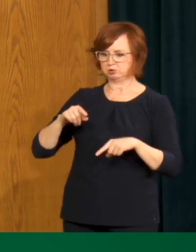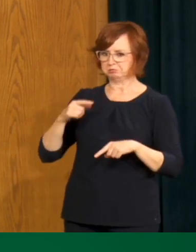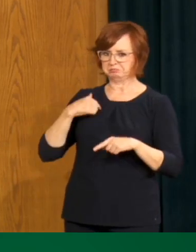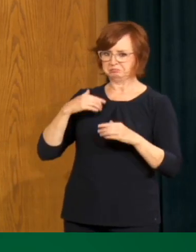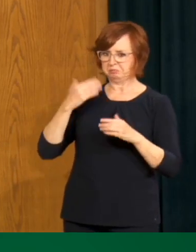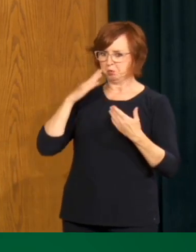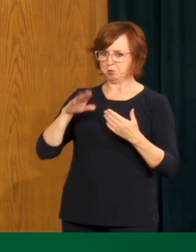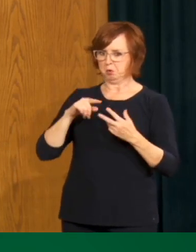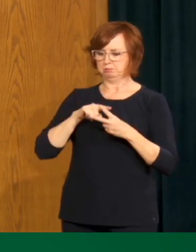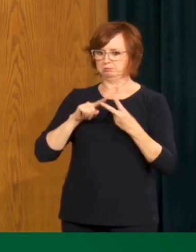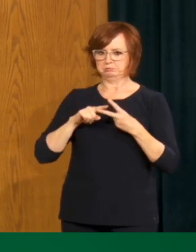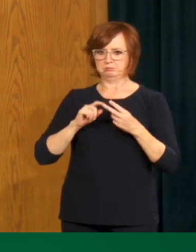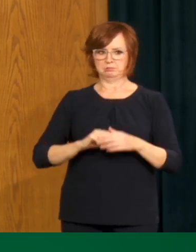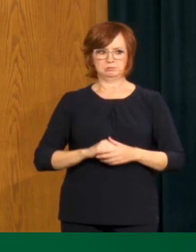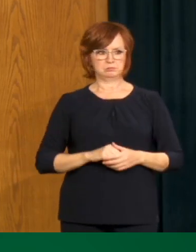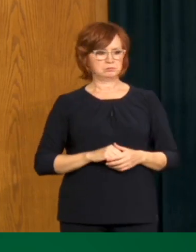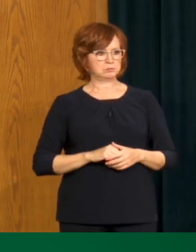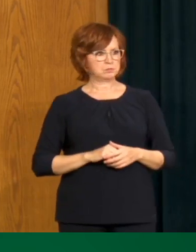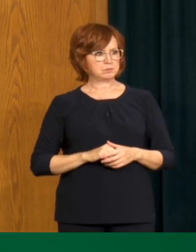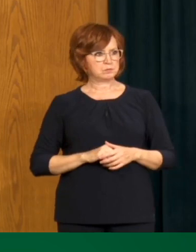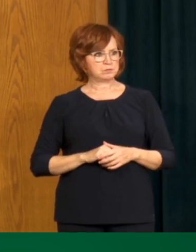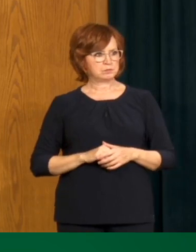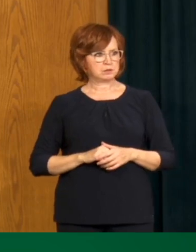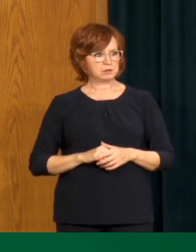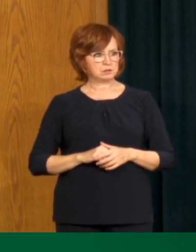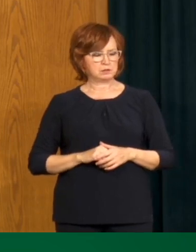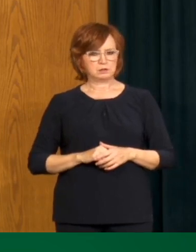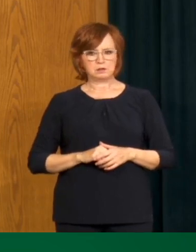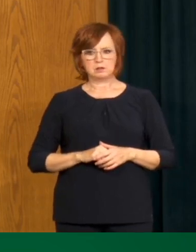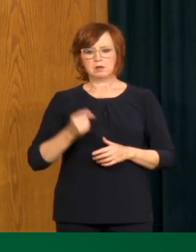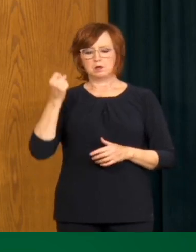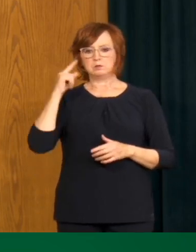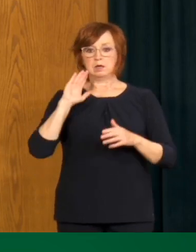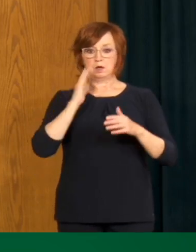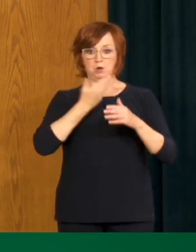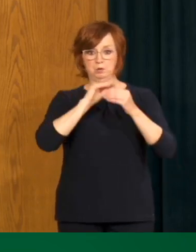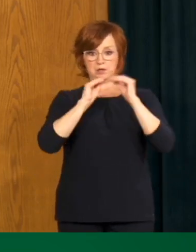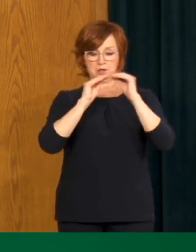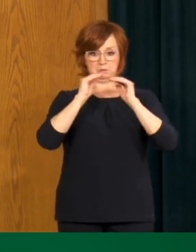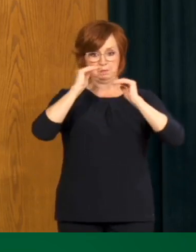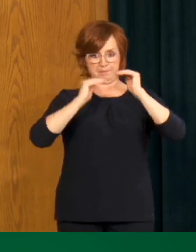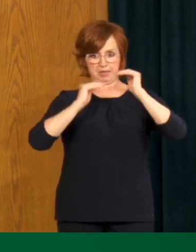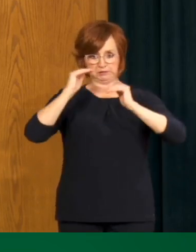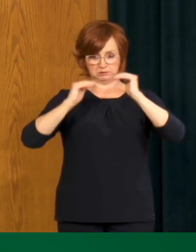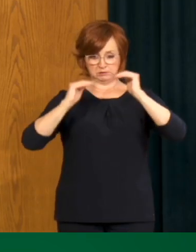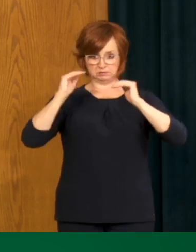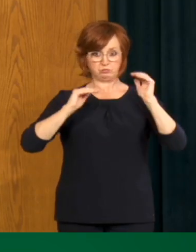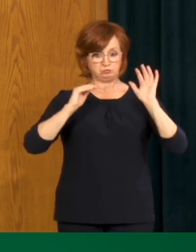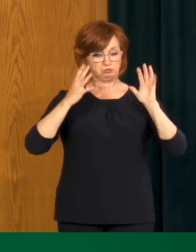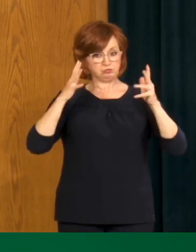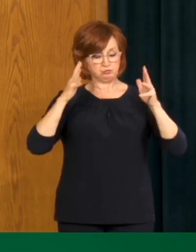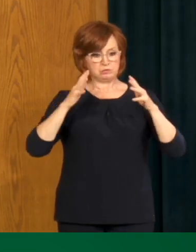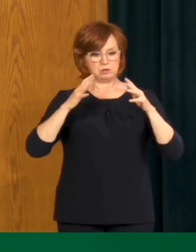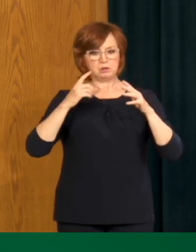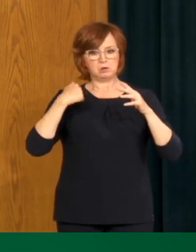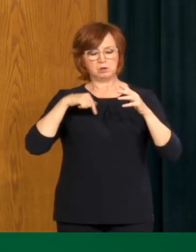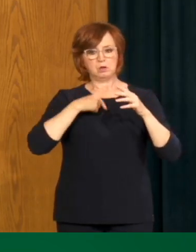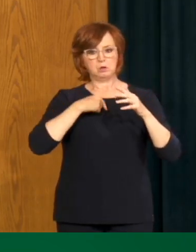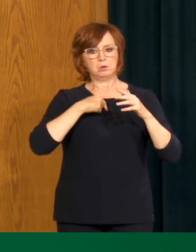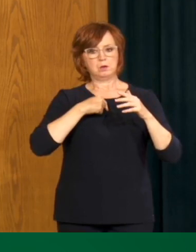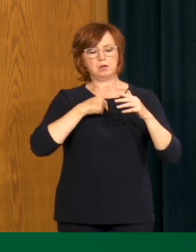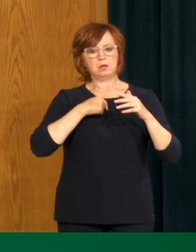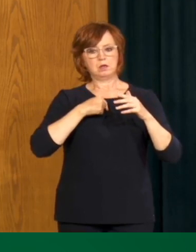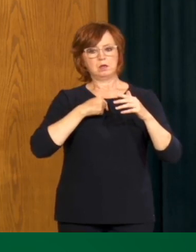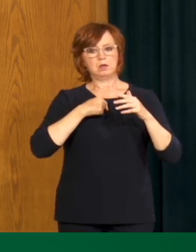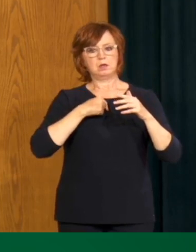that we have an interjurisdictional approach where we have to reconcile the numbers so that we don't miss when we count nationally